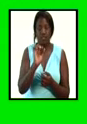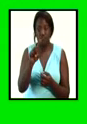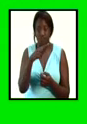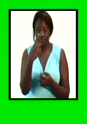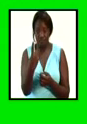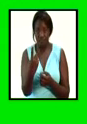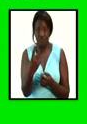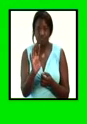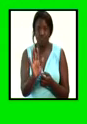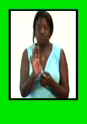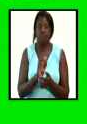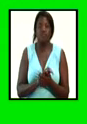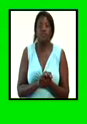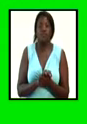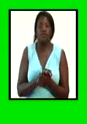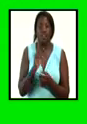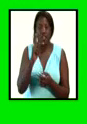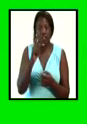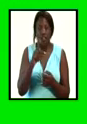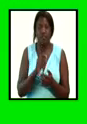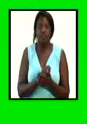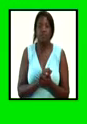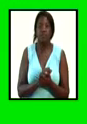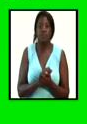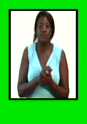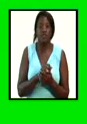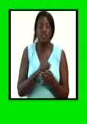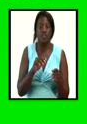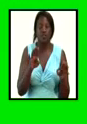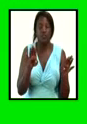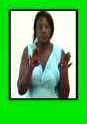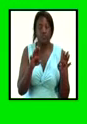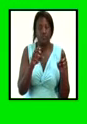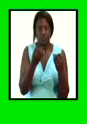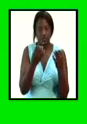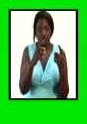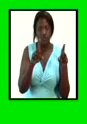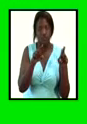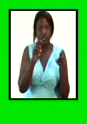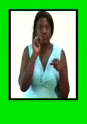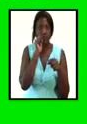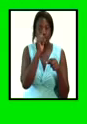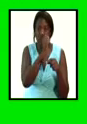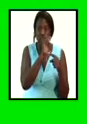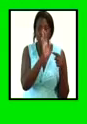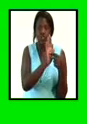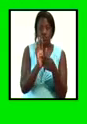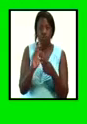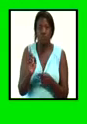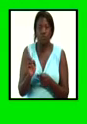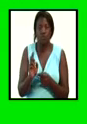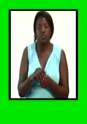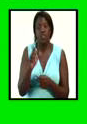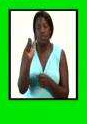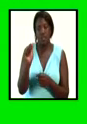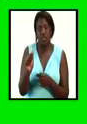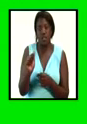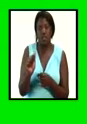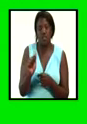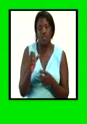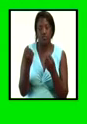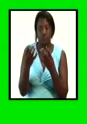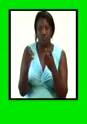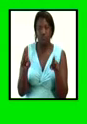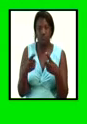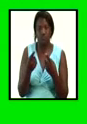ownership. Let me repeat the question. The plural form of a noun indicates that it is A, more than